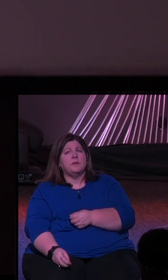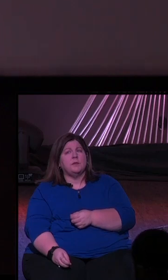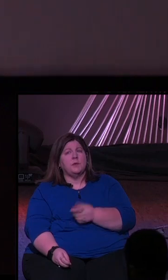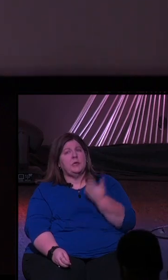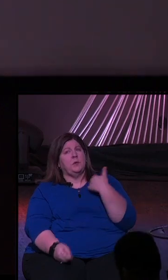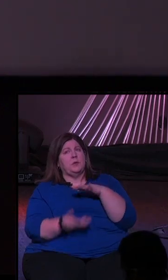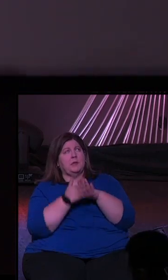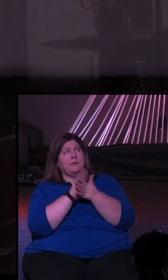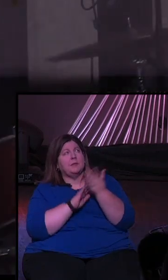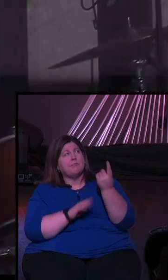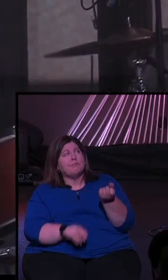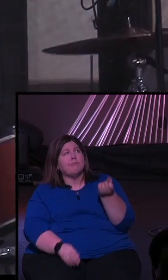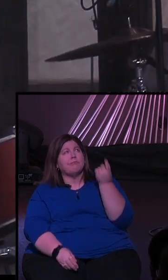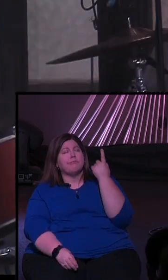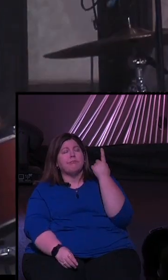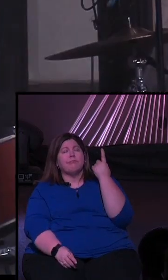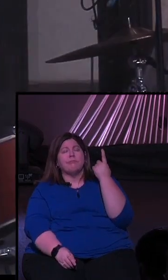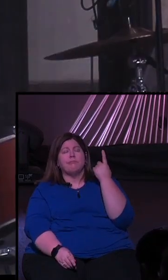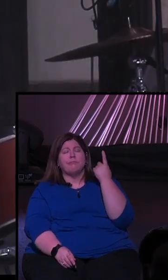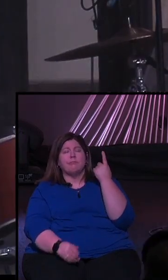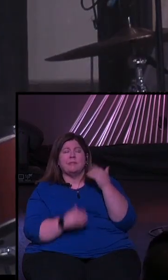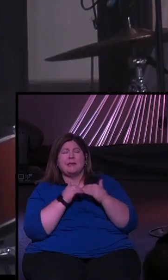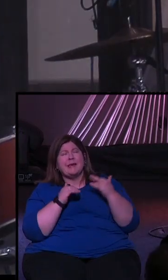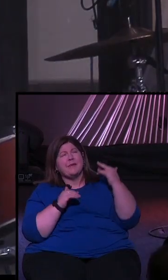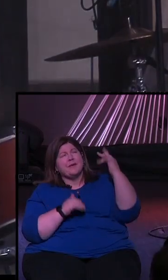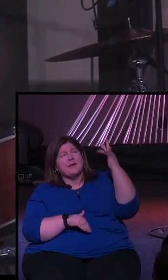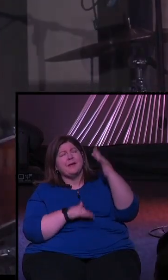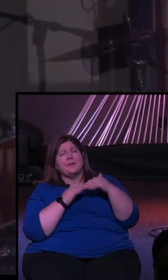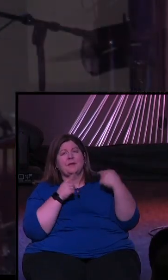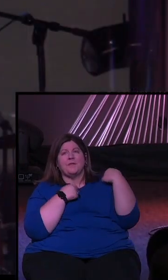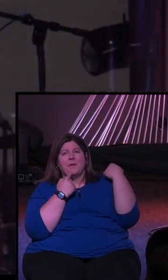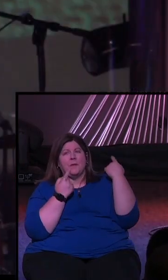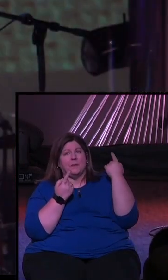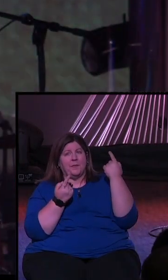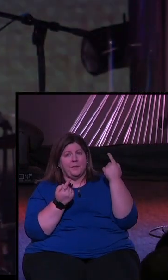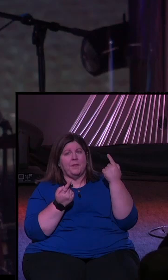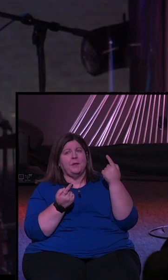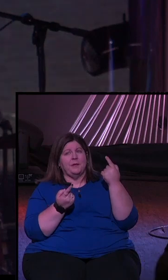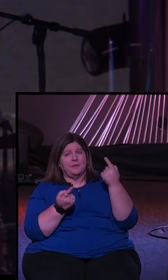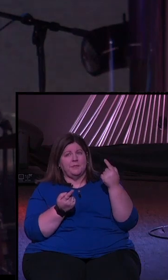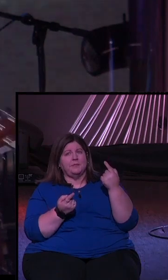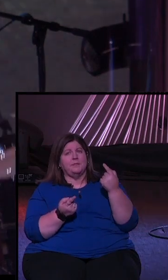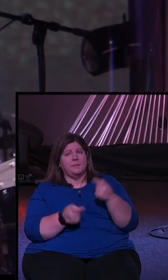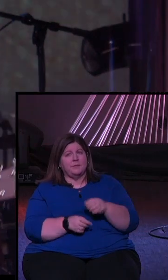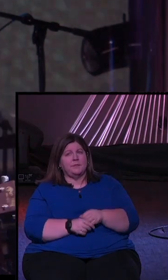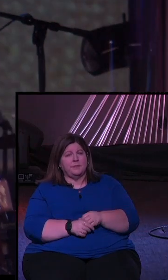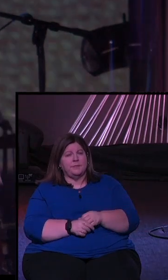that we would see like never before.